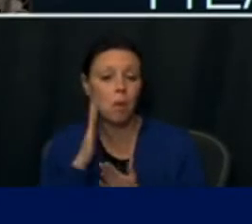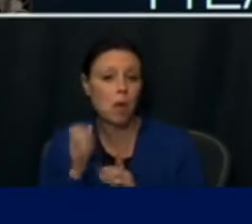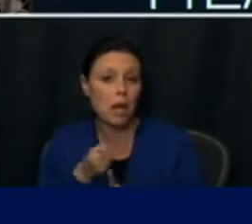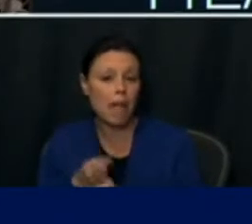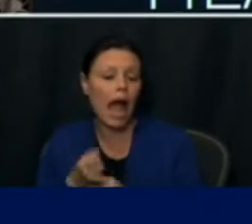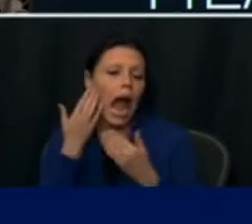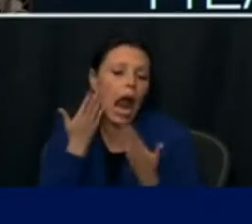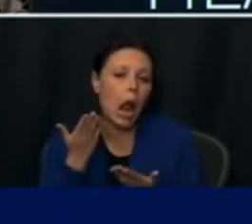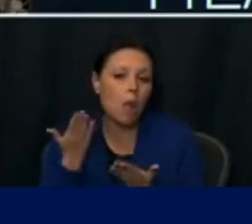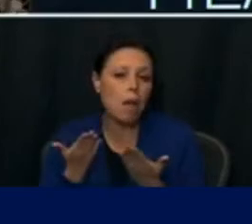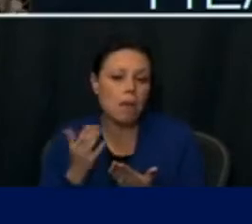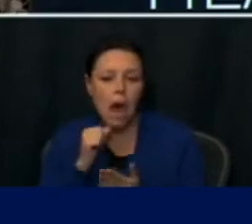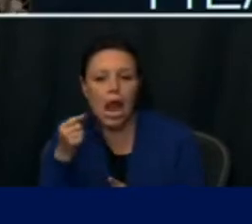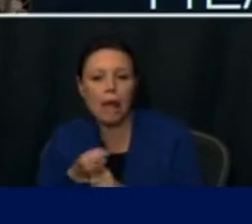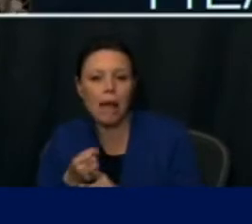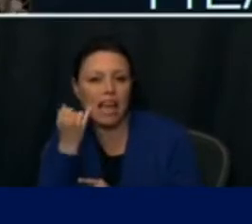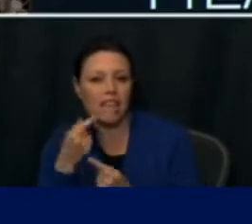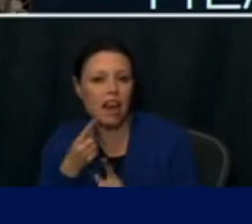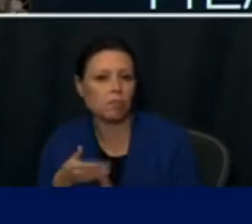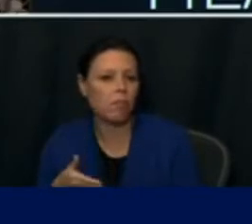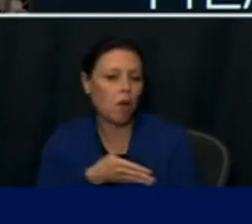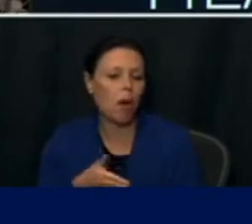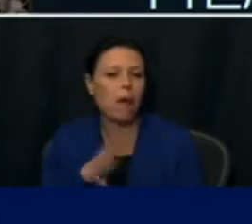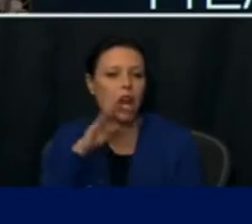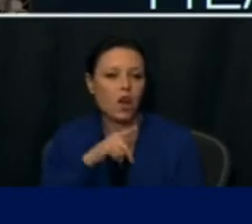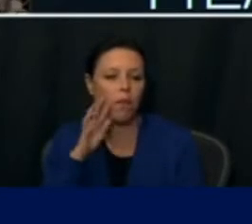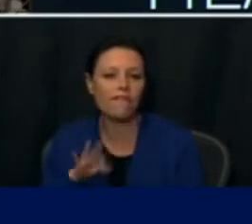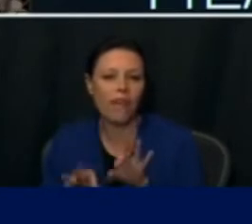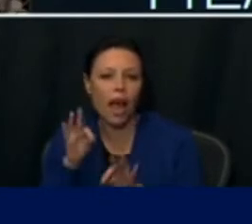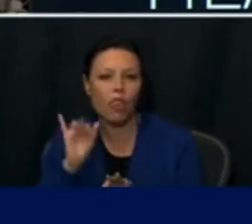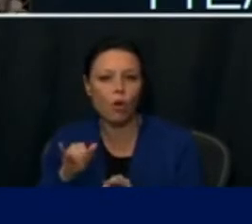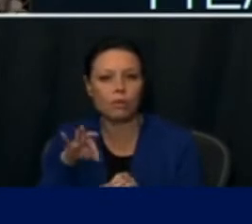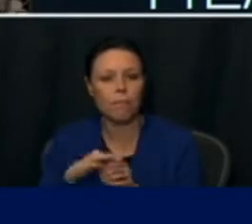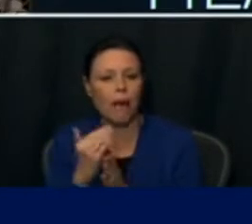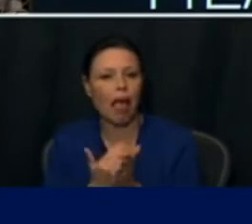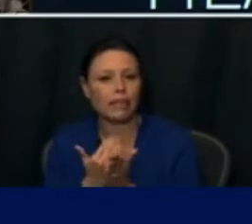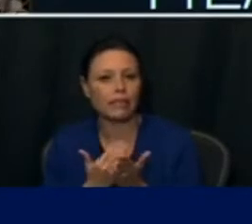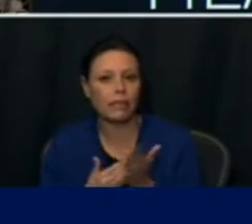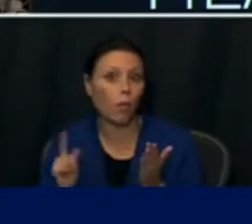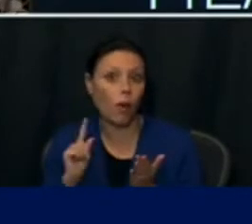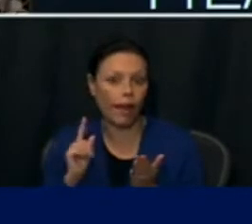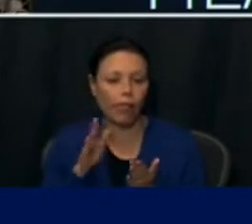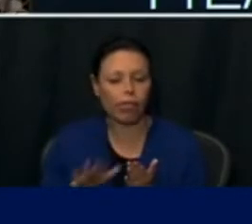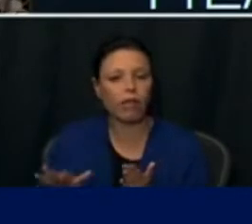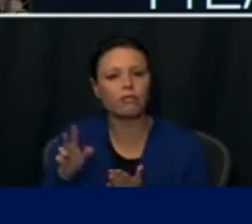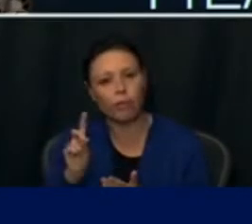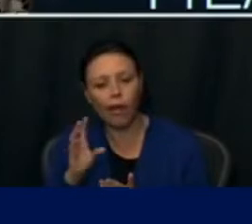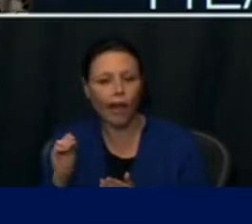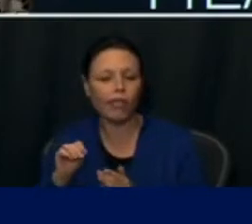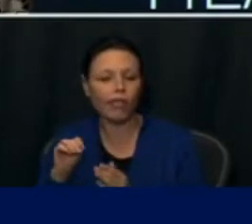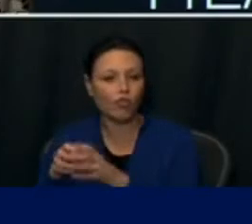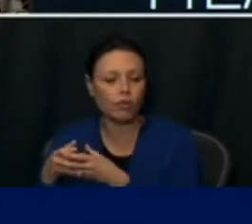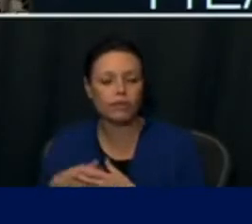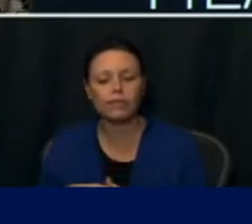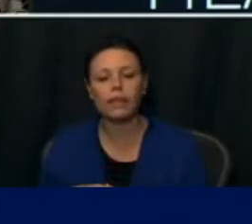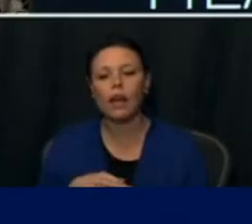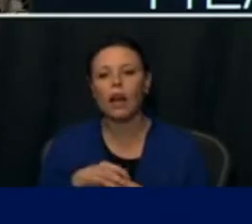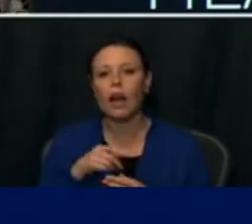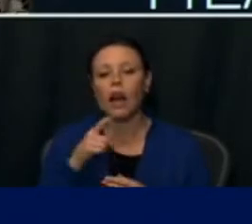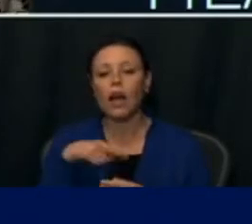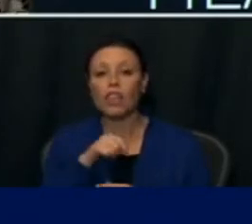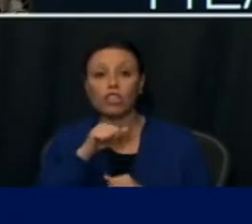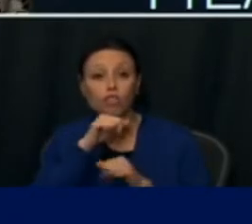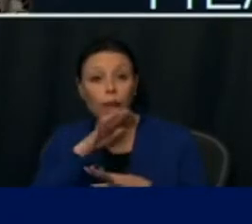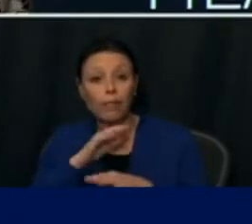impact who knows maybe it wouldn't have I'm sure they would have found the ballot someplace the Democrats and the group these corrupt games will